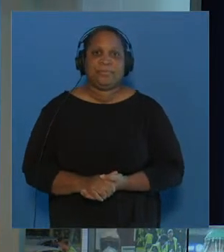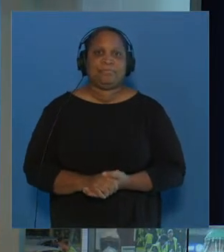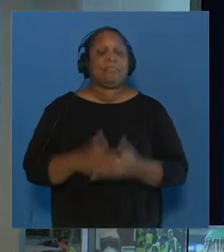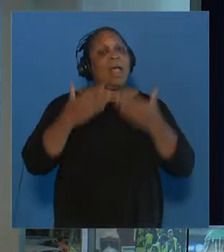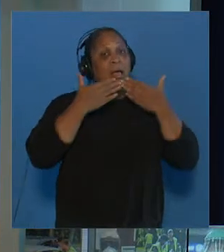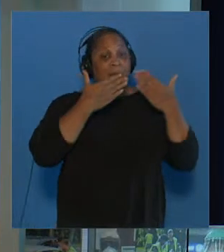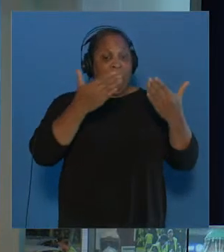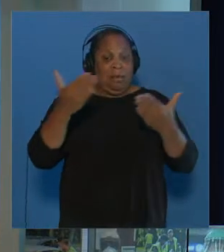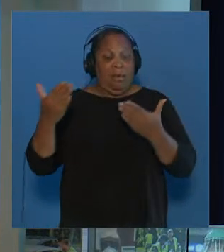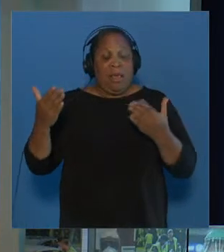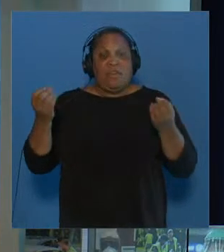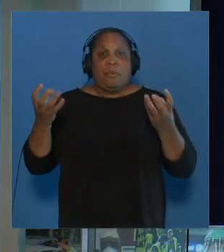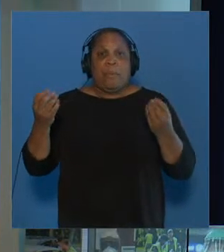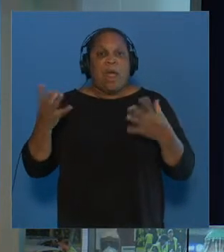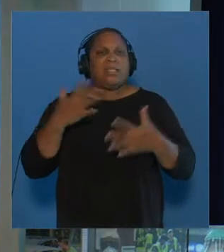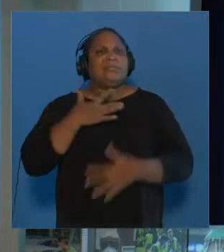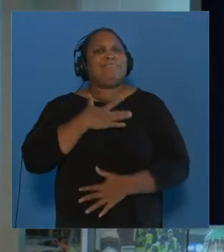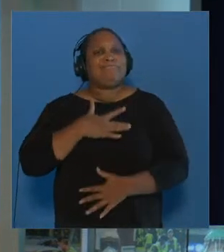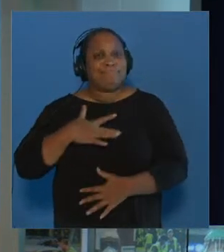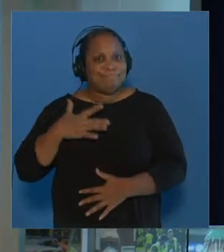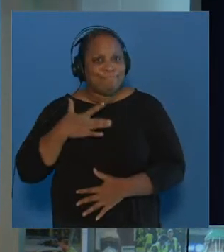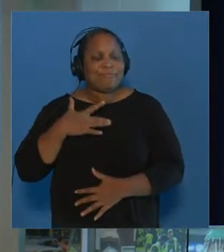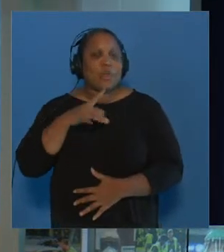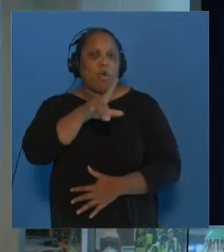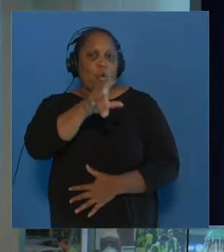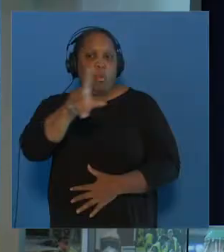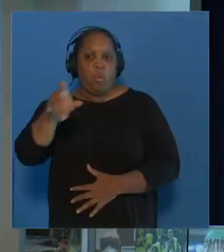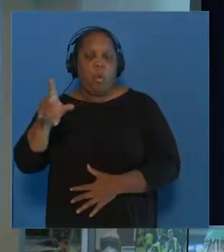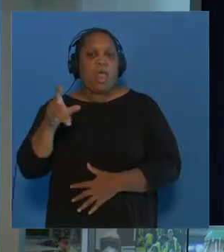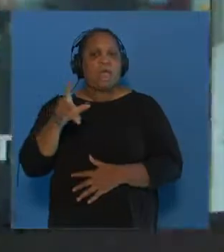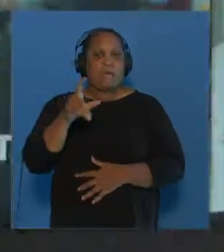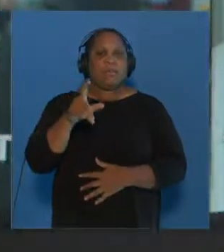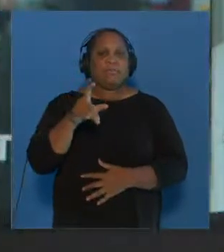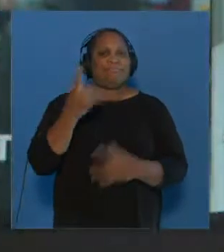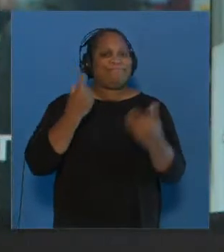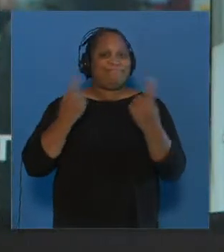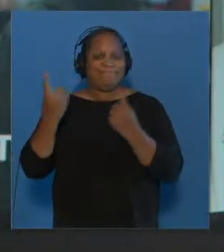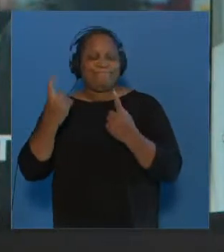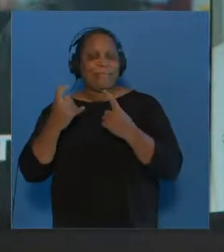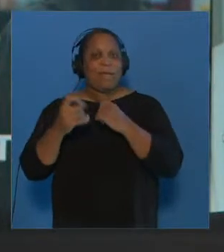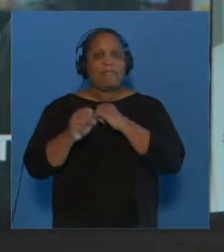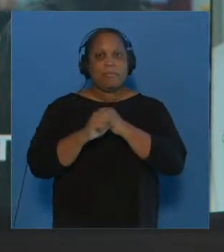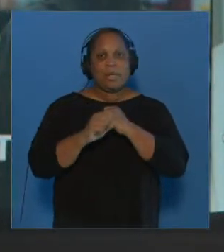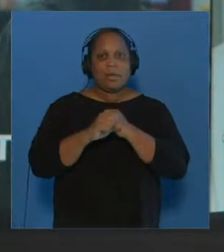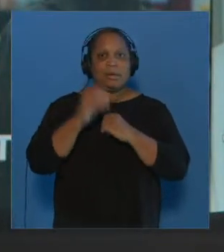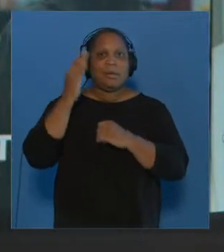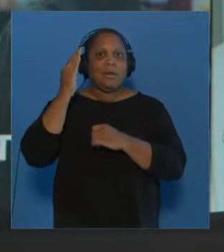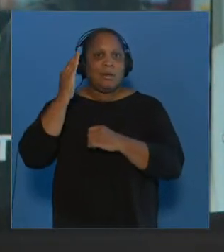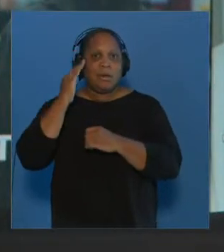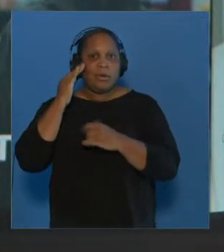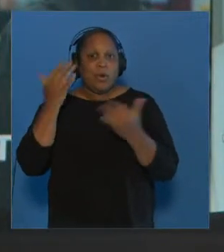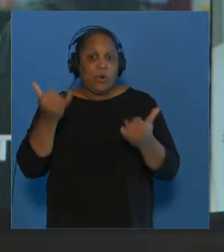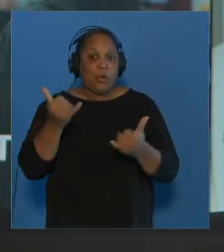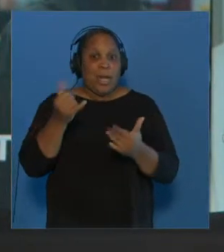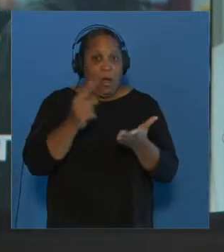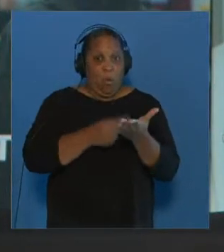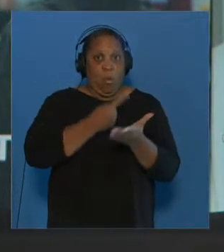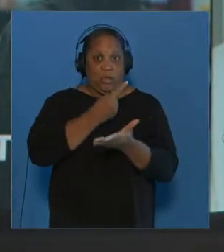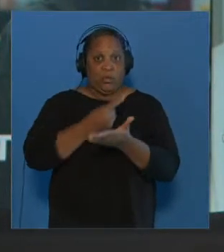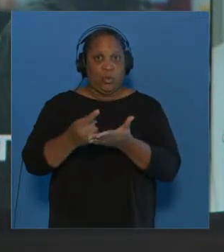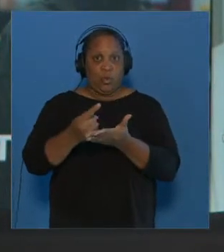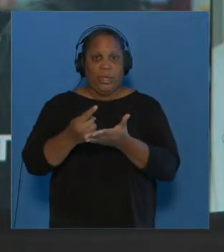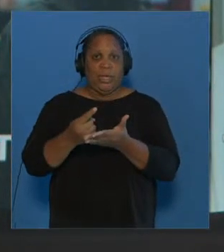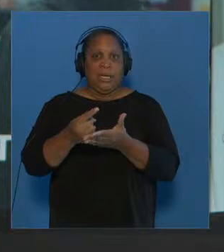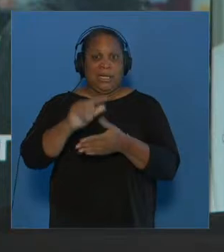Thank you very much. I appreciate the questions from members of the media. As noted, our government press conferences have moved to once a week. The next